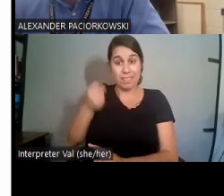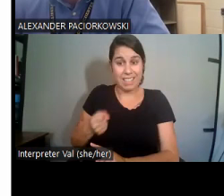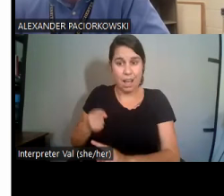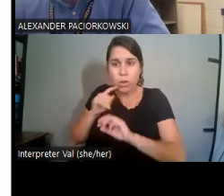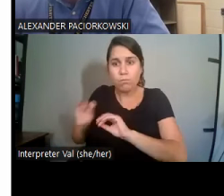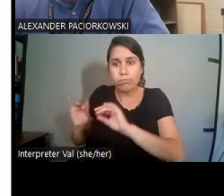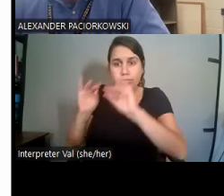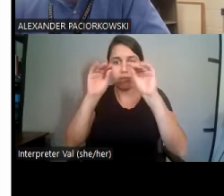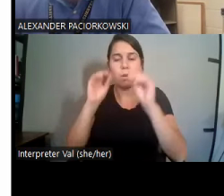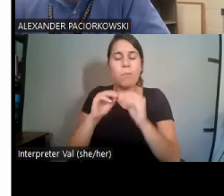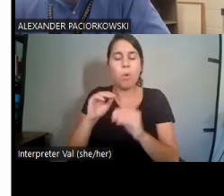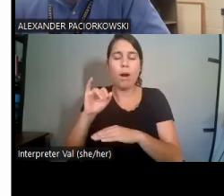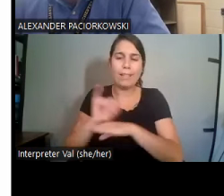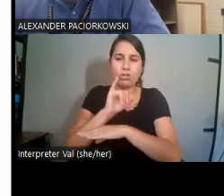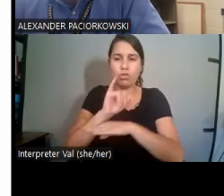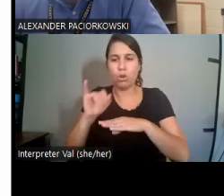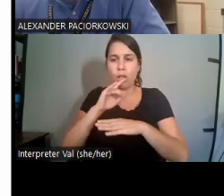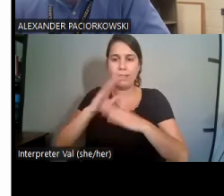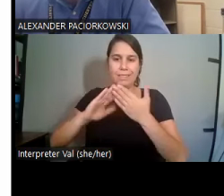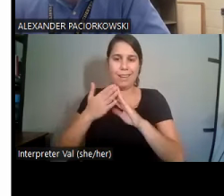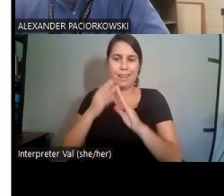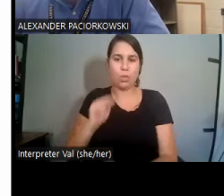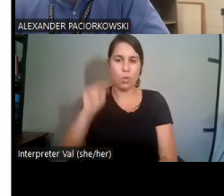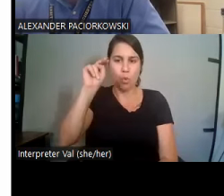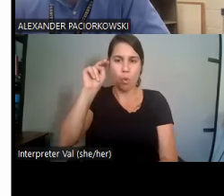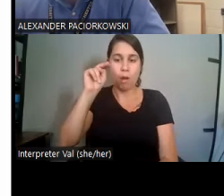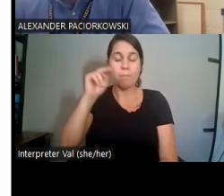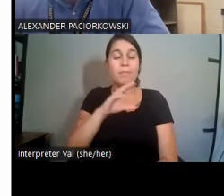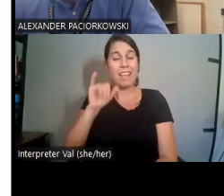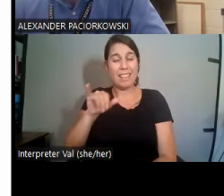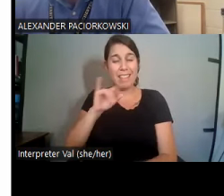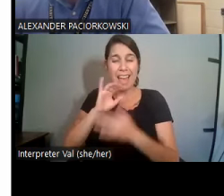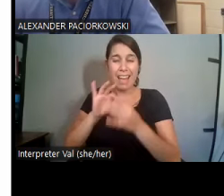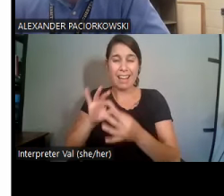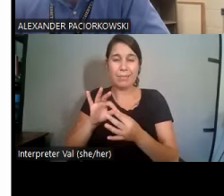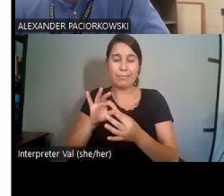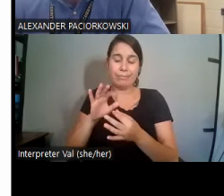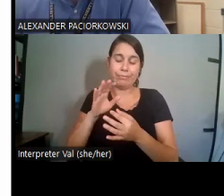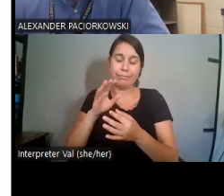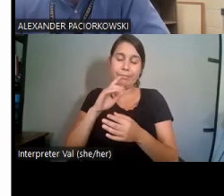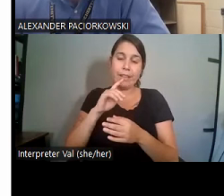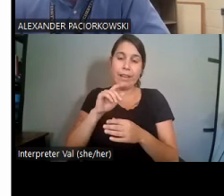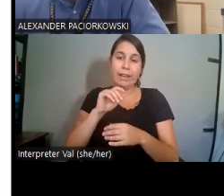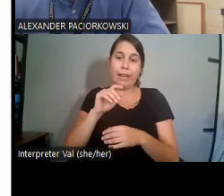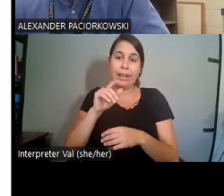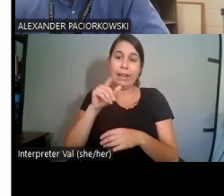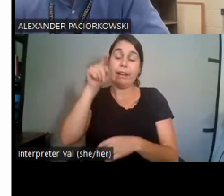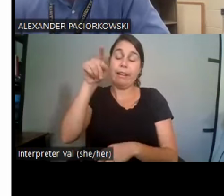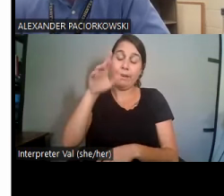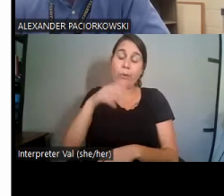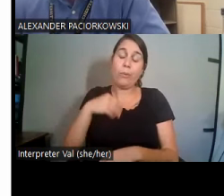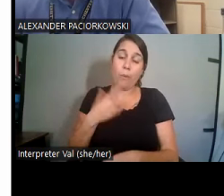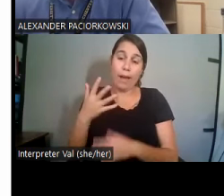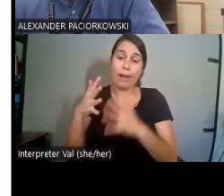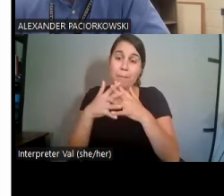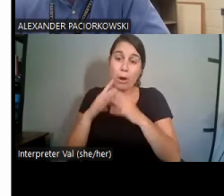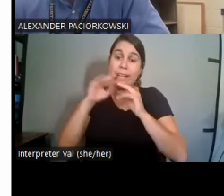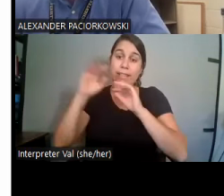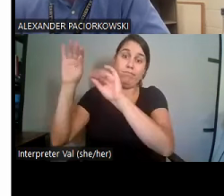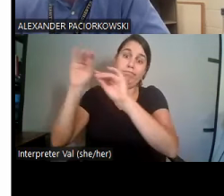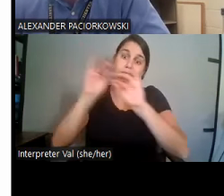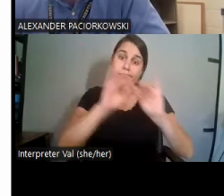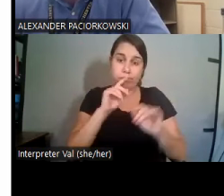in the North. And this is associated often with a disproportionate relocation of white Americans to suburbs, and leaving